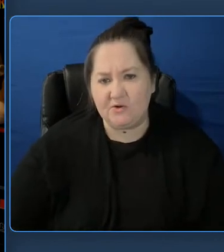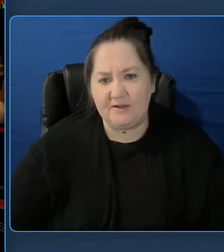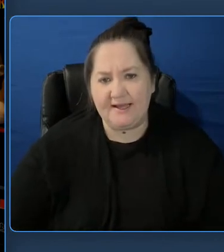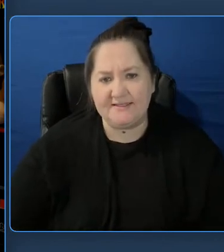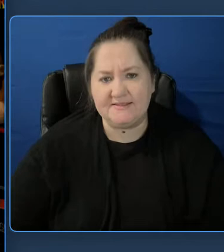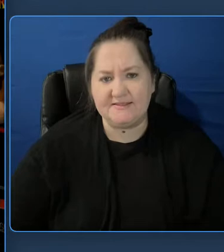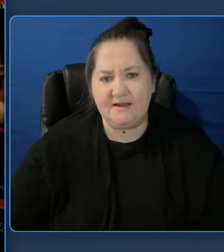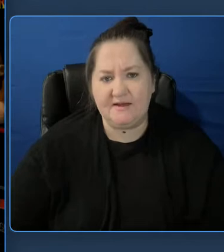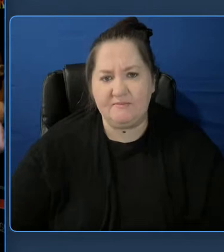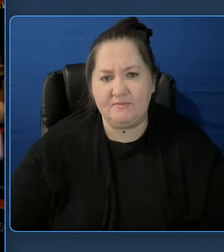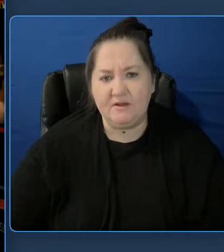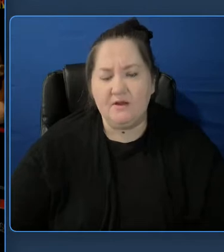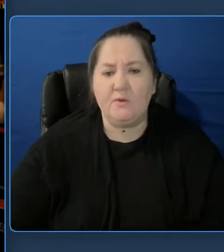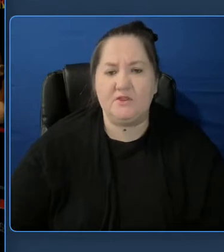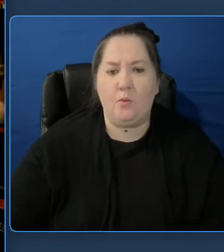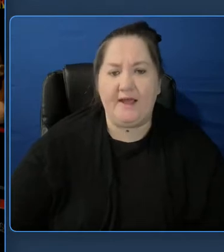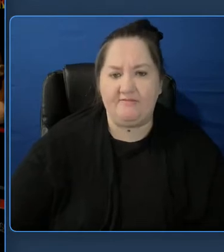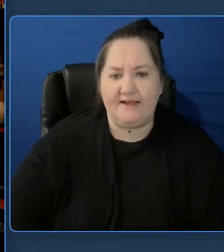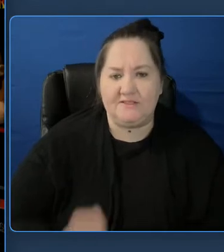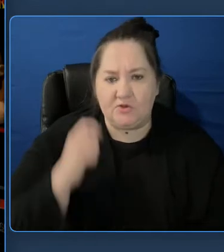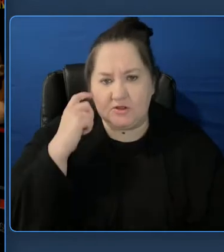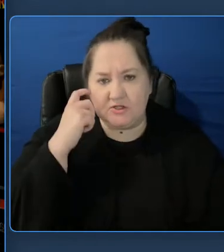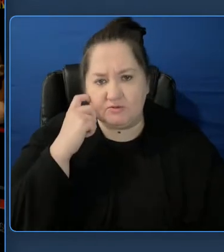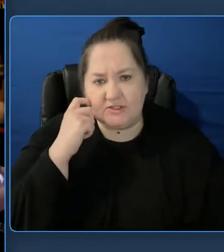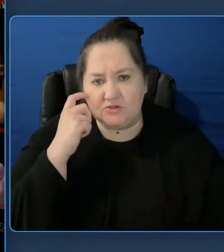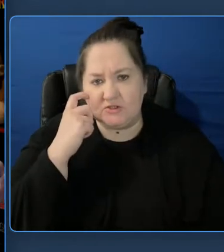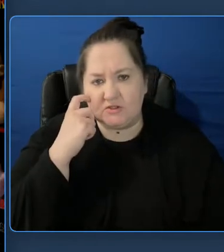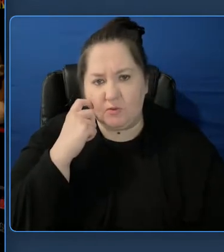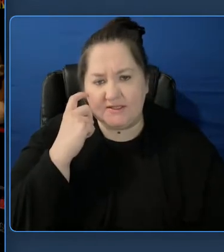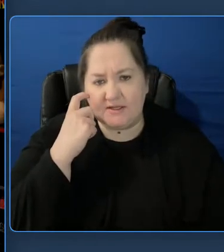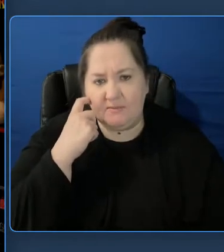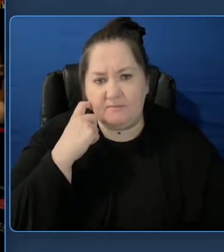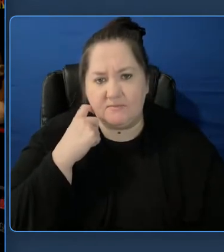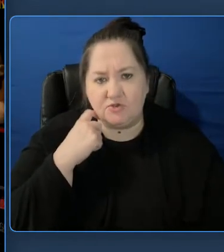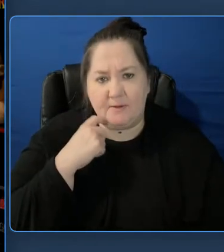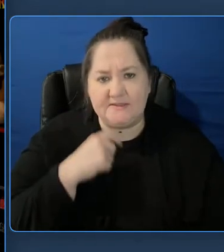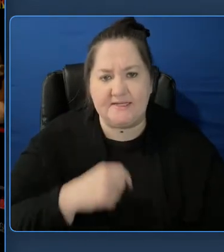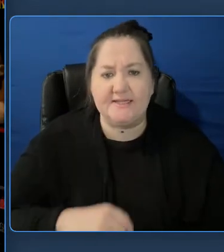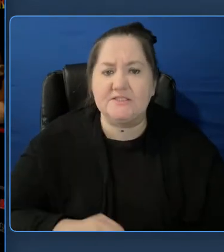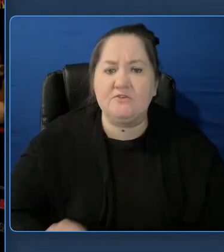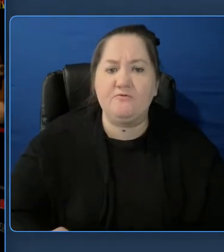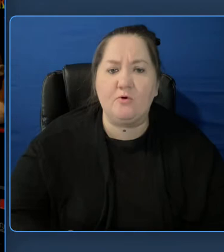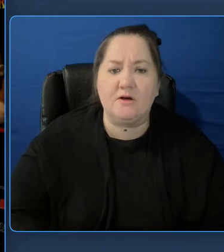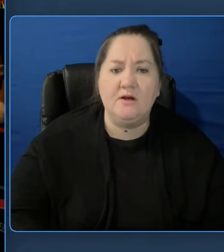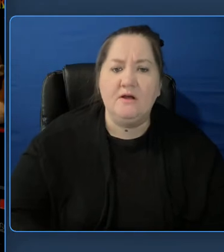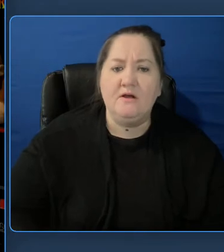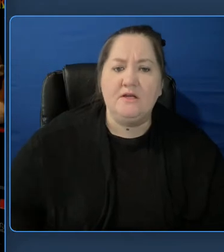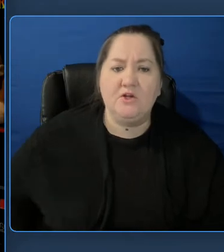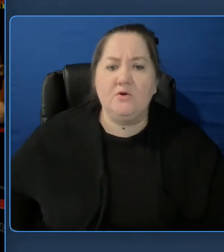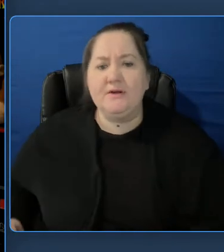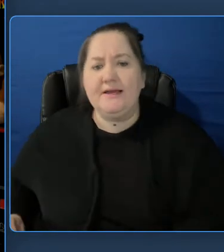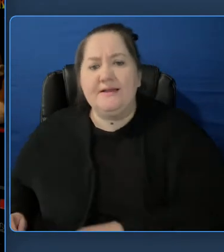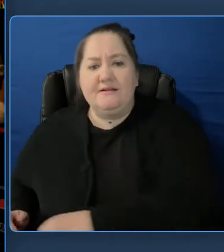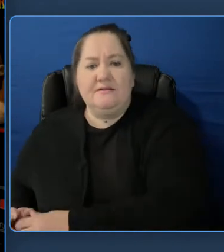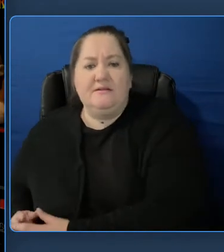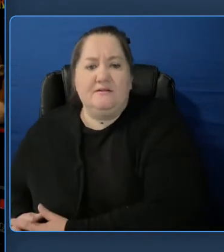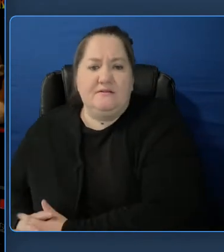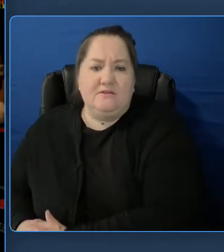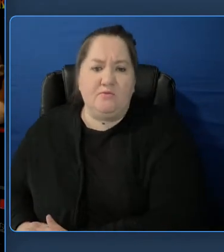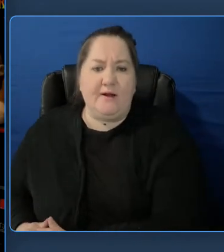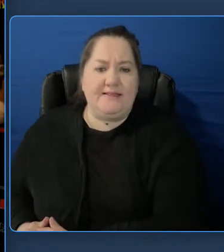better signal. It's with the wavelength. So there's reduced with some discrepancy. And it's good for, you know, you can